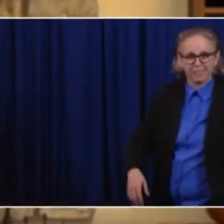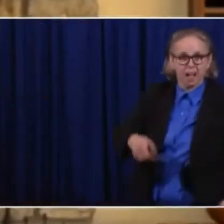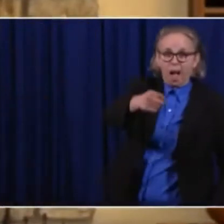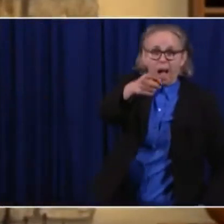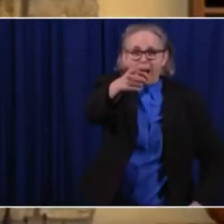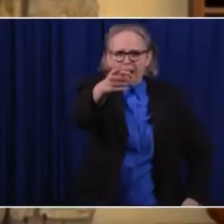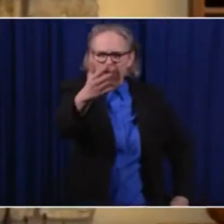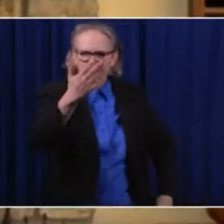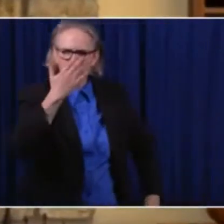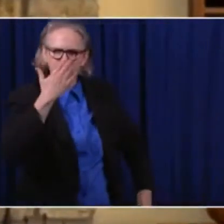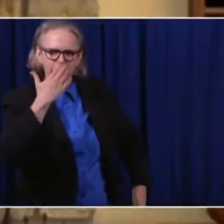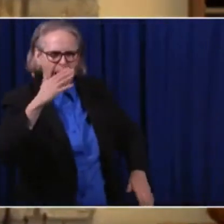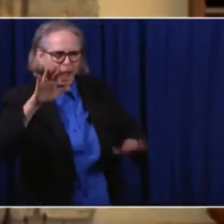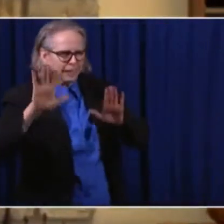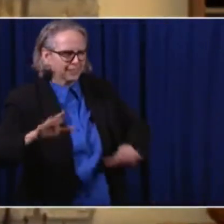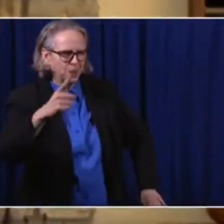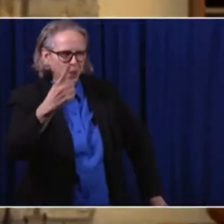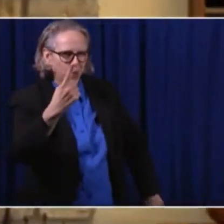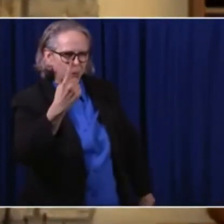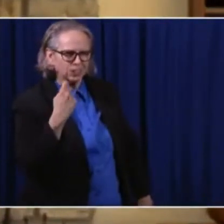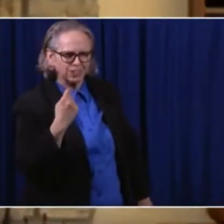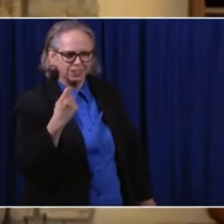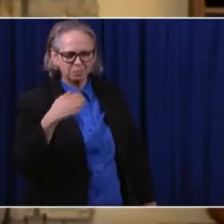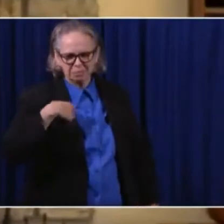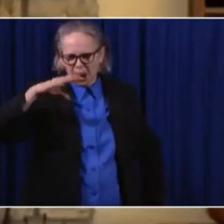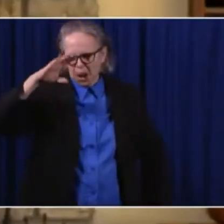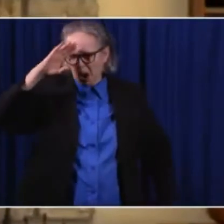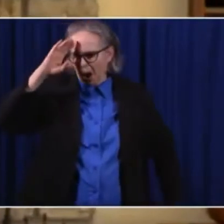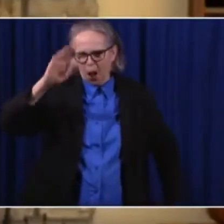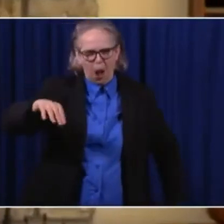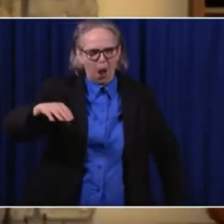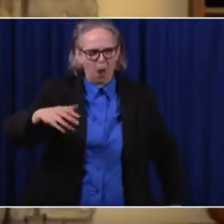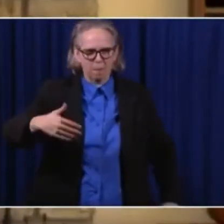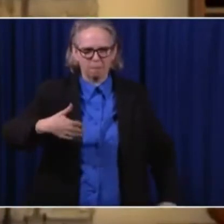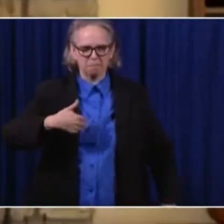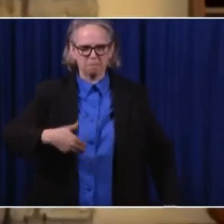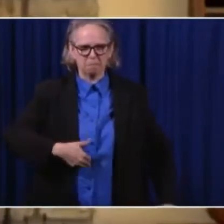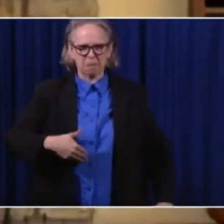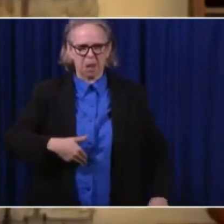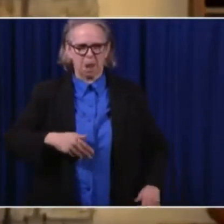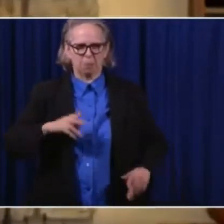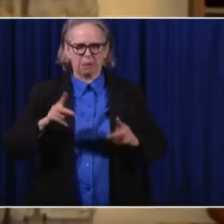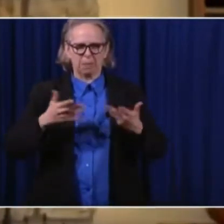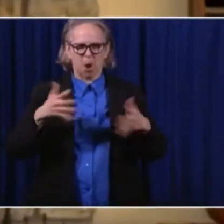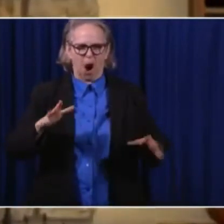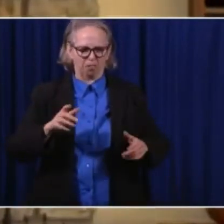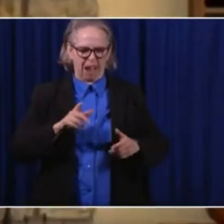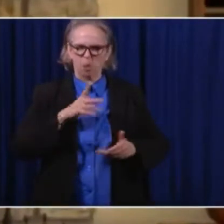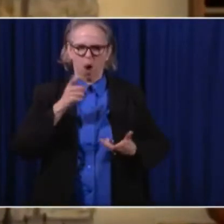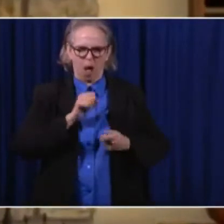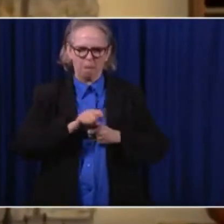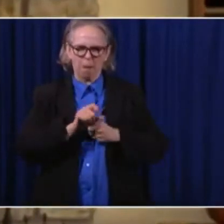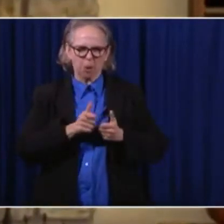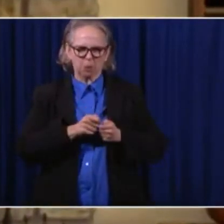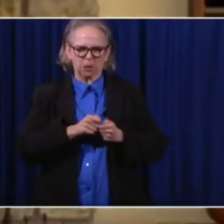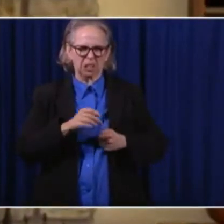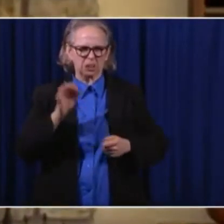there are some people who are tweeting and who are saying that DeWine is a dictator and a